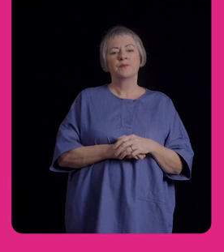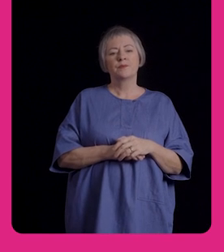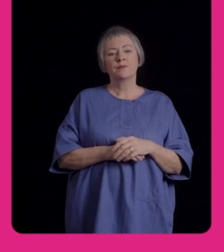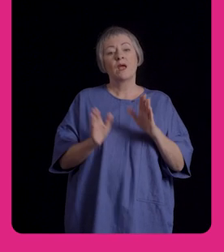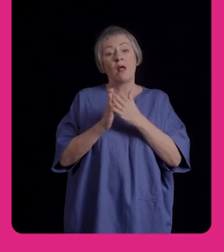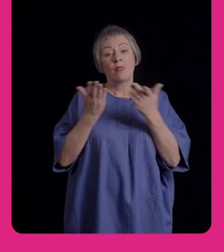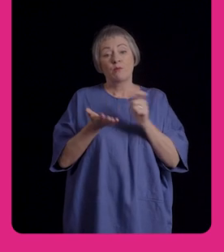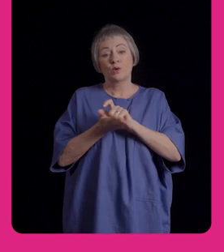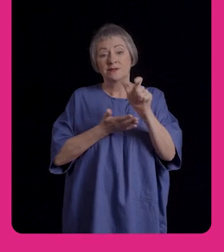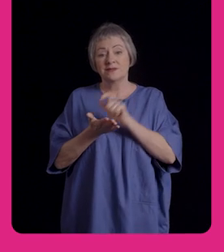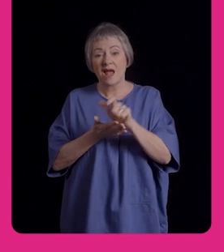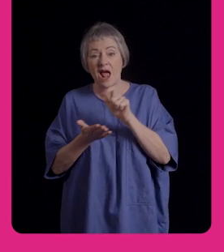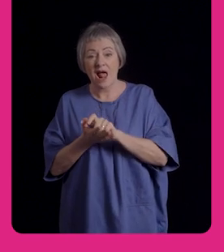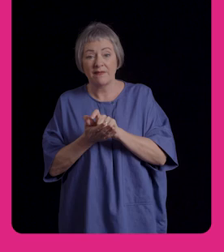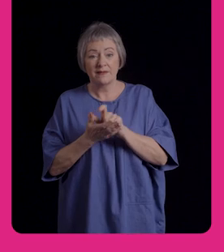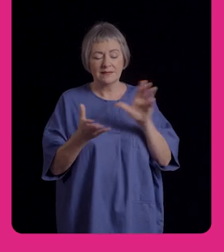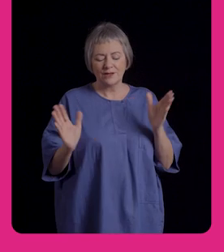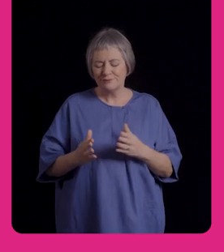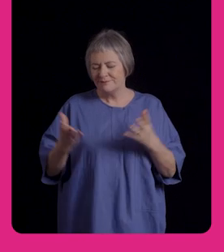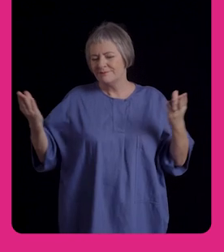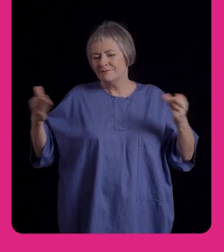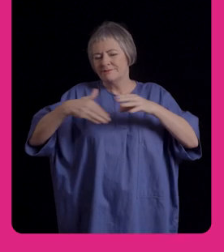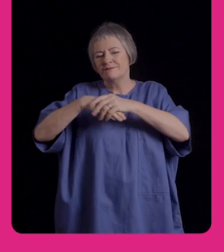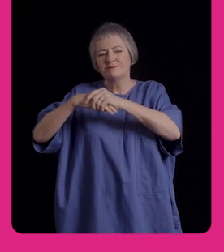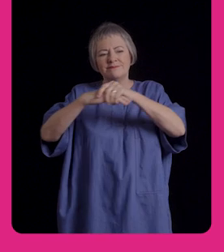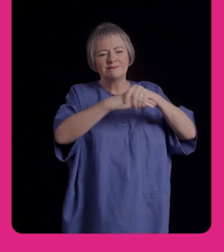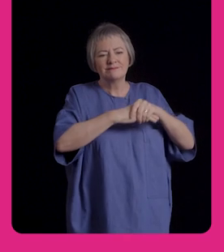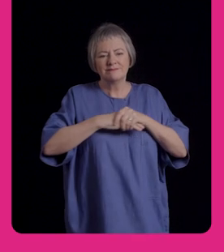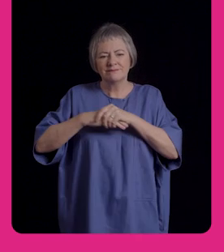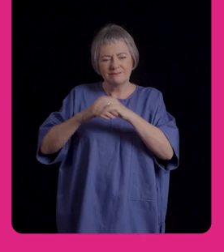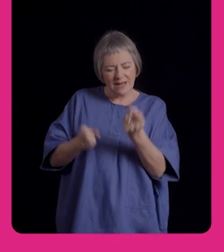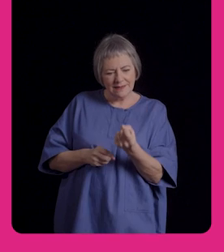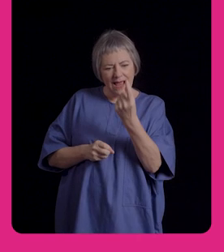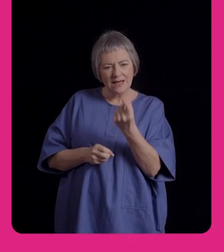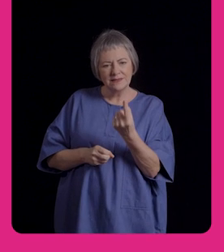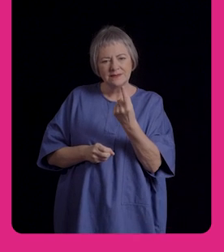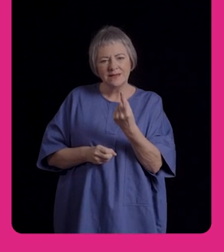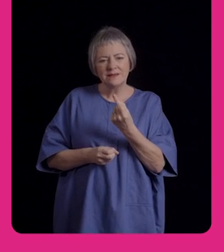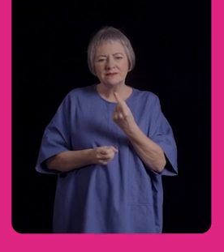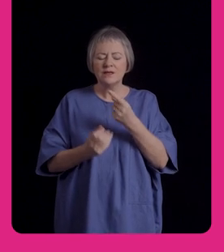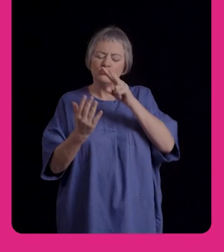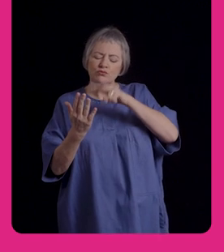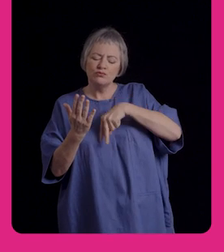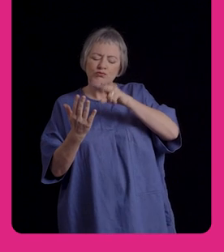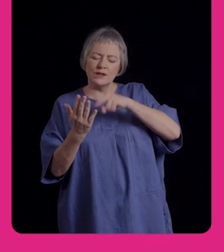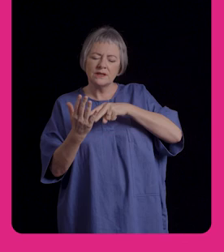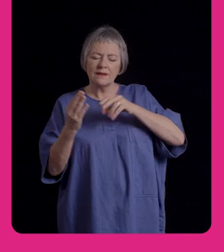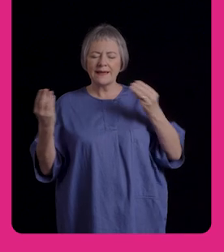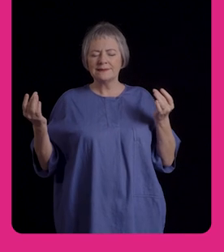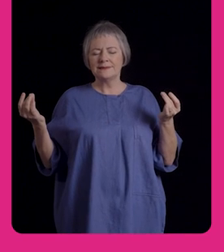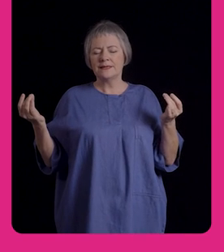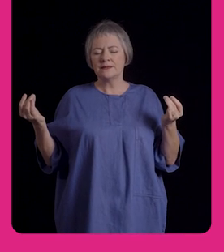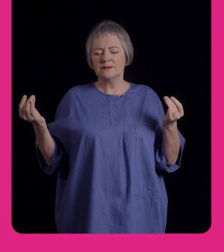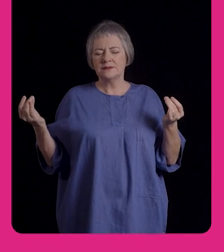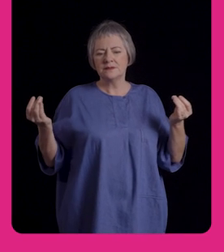So the bookseller gets you all to like, I don't know, like join hands and like lights a candle and they're reading out a spell from the book, like a seance or